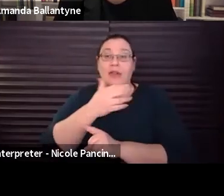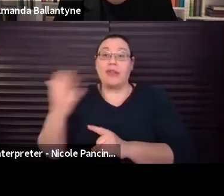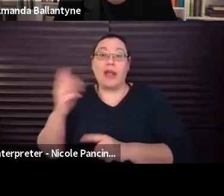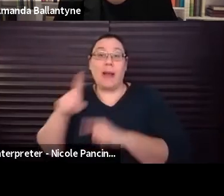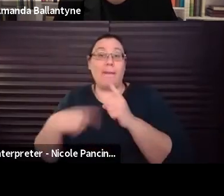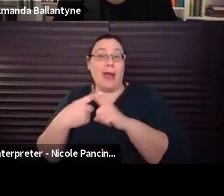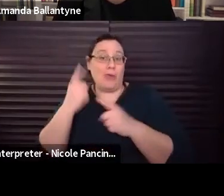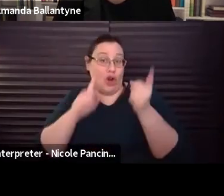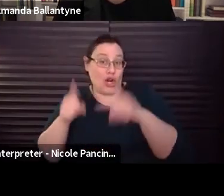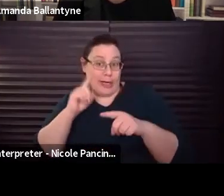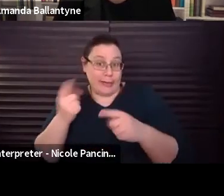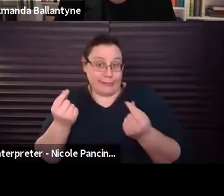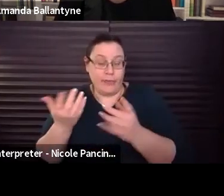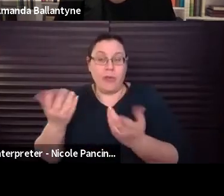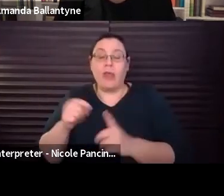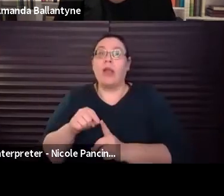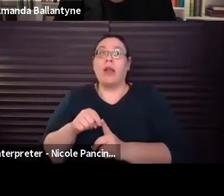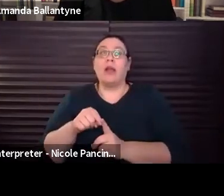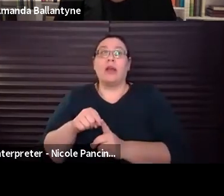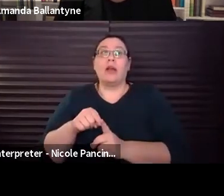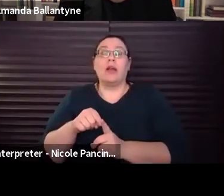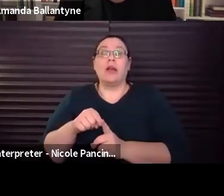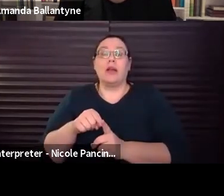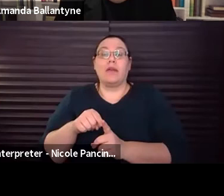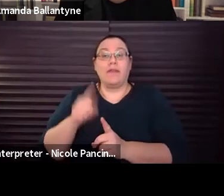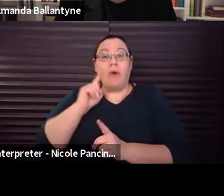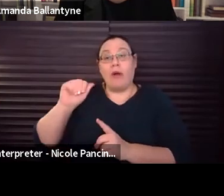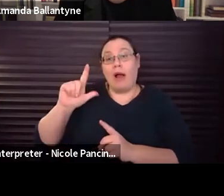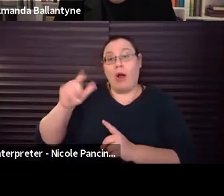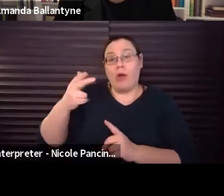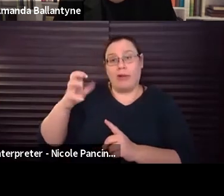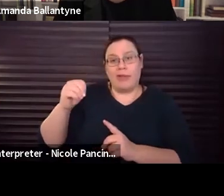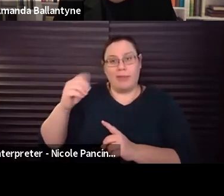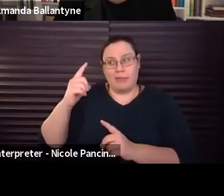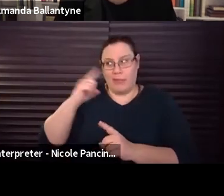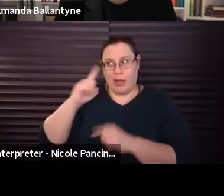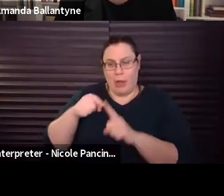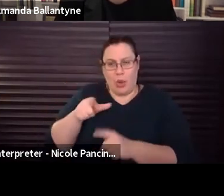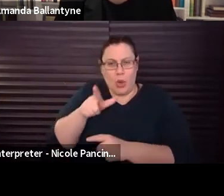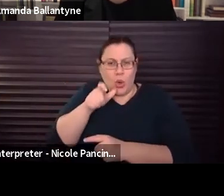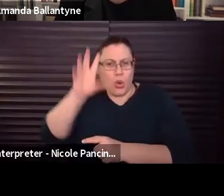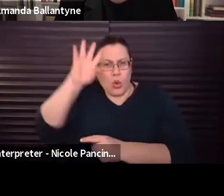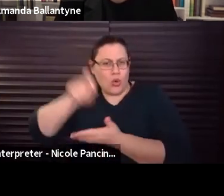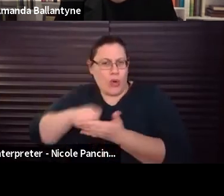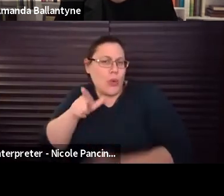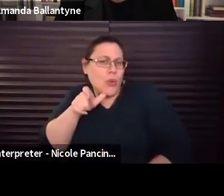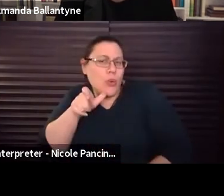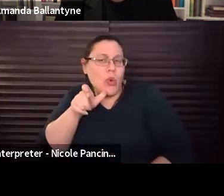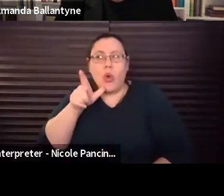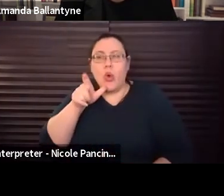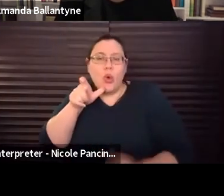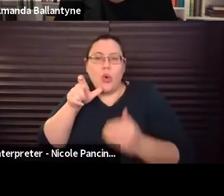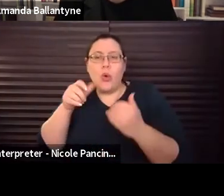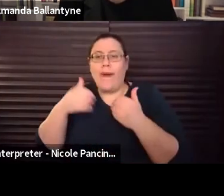well is, you know, when it comes to algorithms, you have to think about who is writing them, who actually has